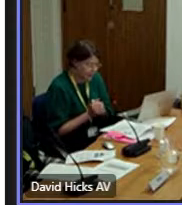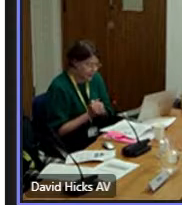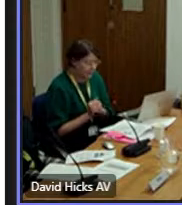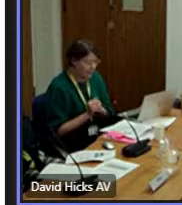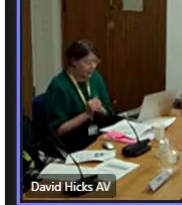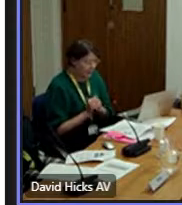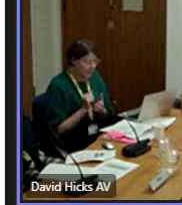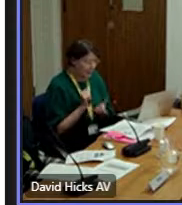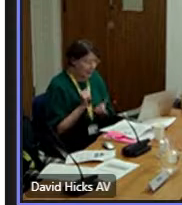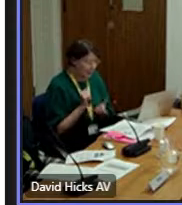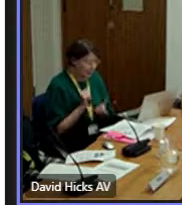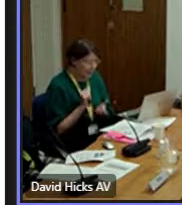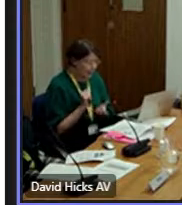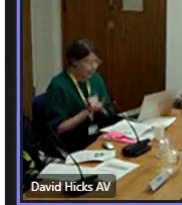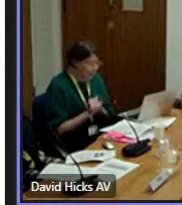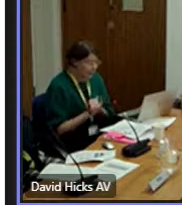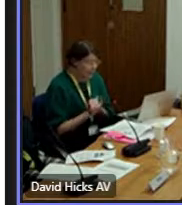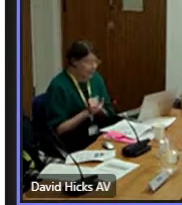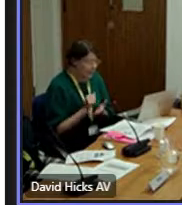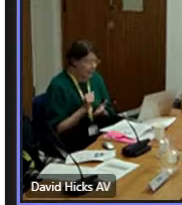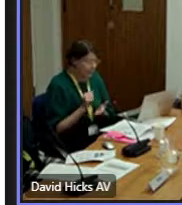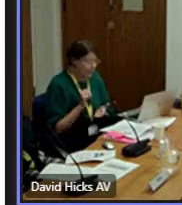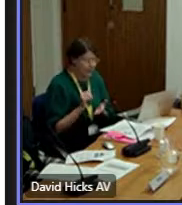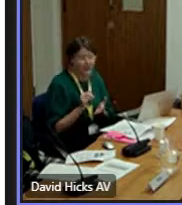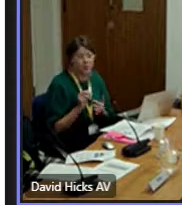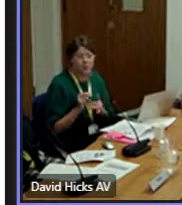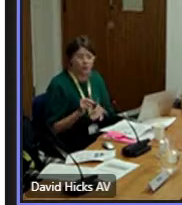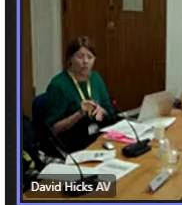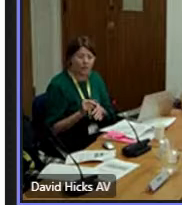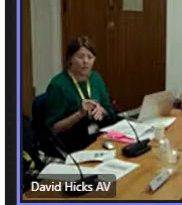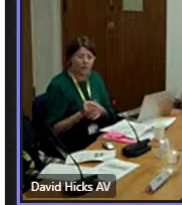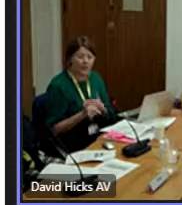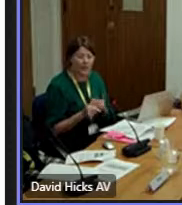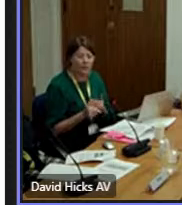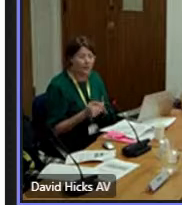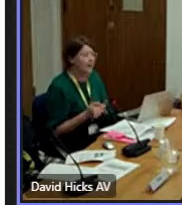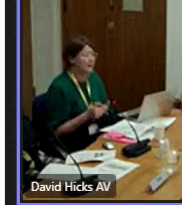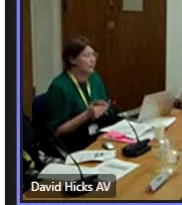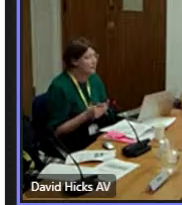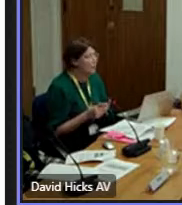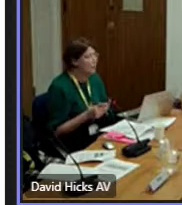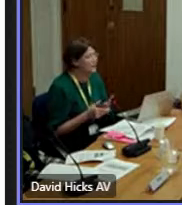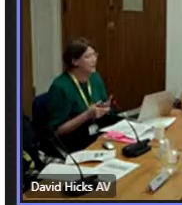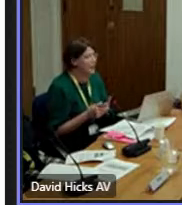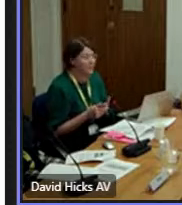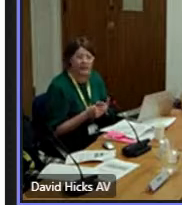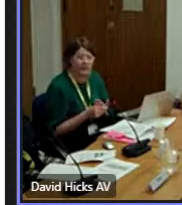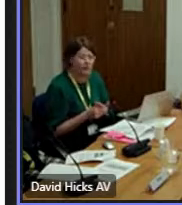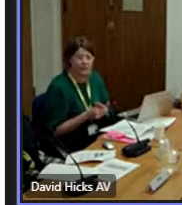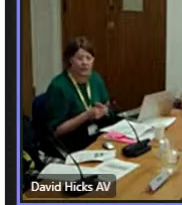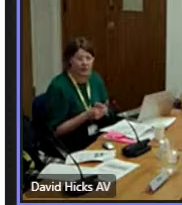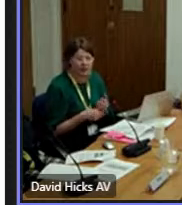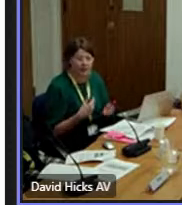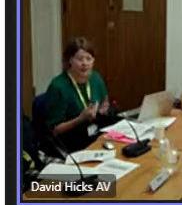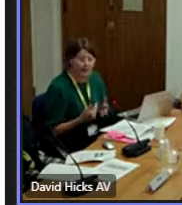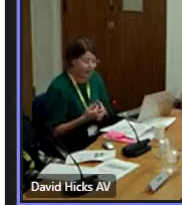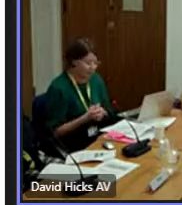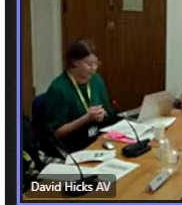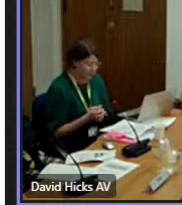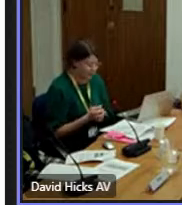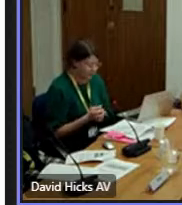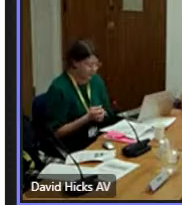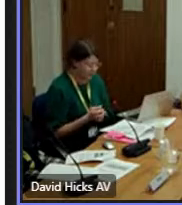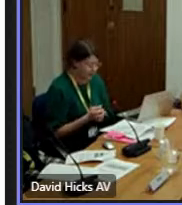communities. We're also starting not by asking what's wrong, but actually what matters to people. Let's not assume. Let's find